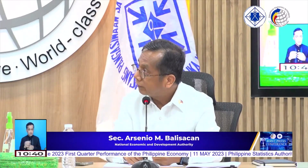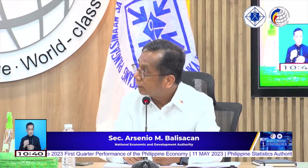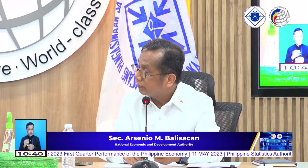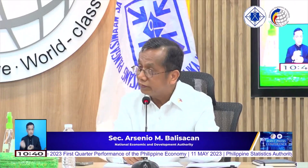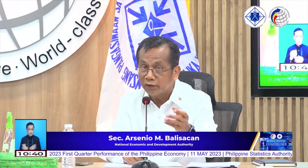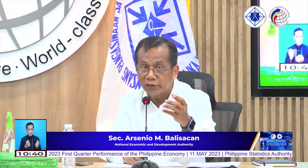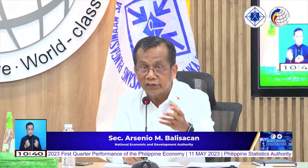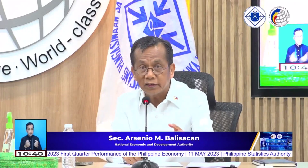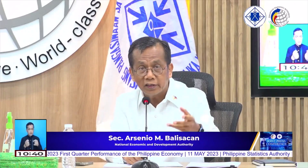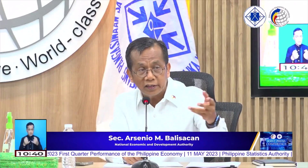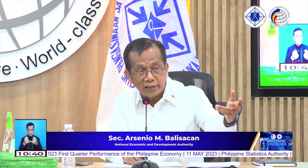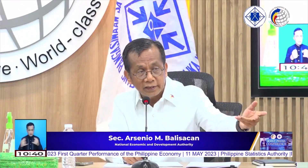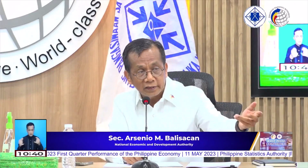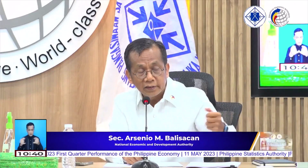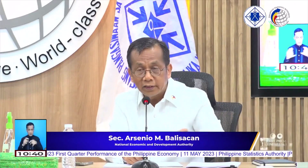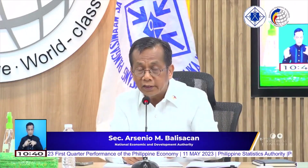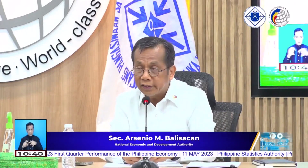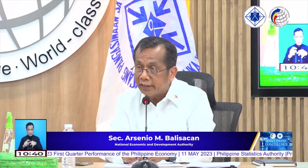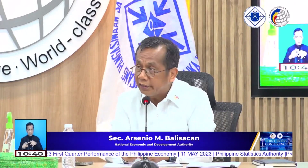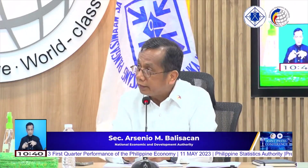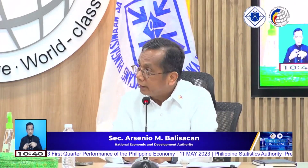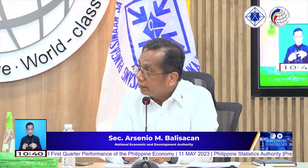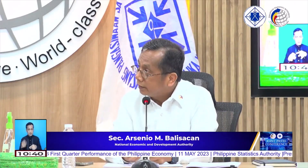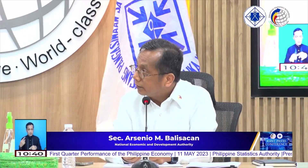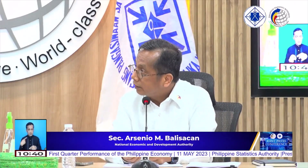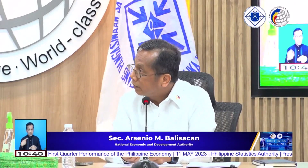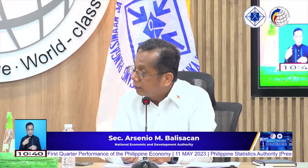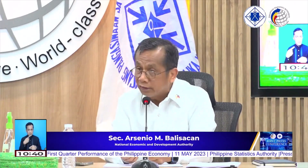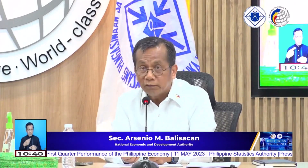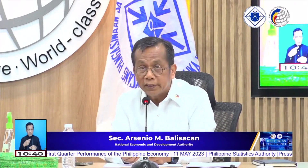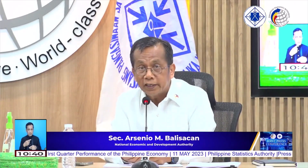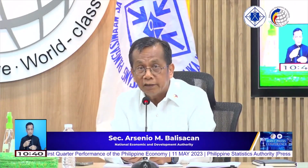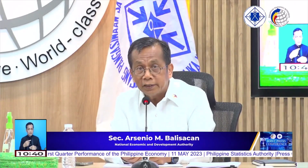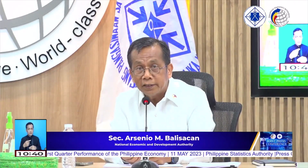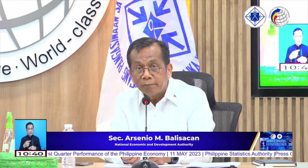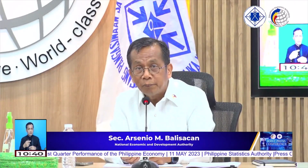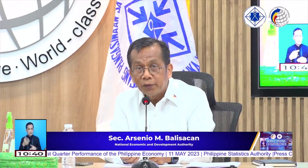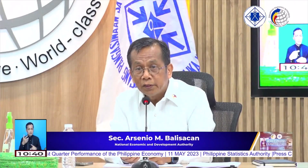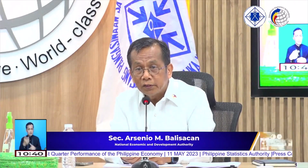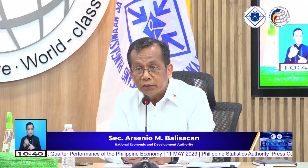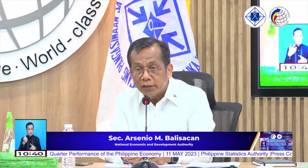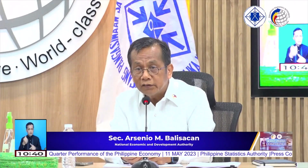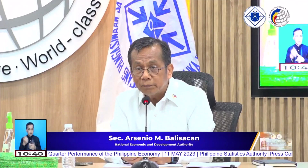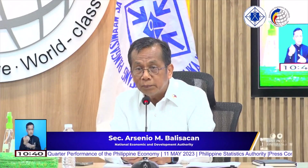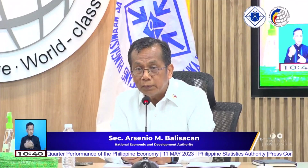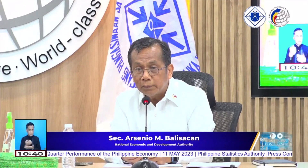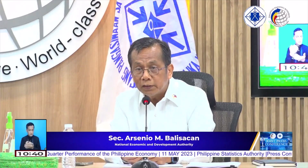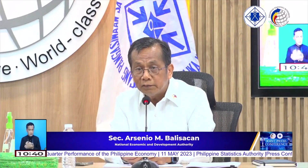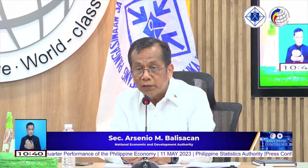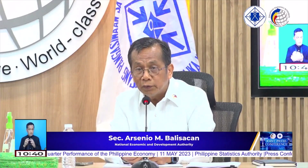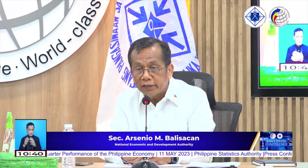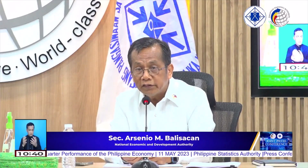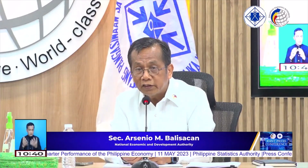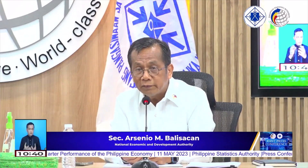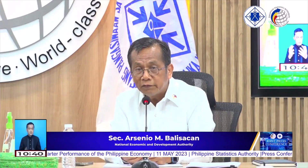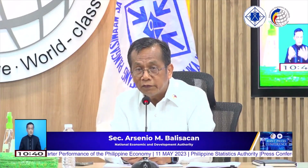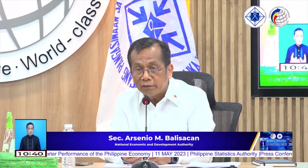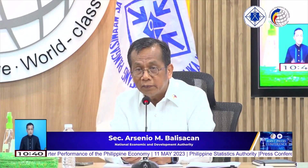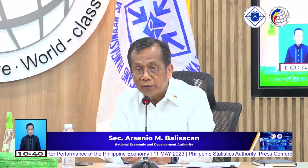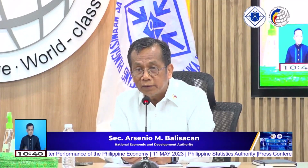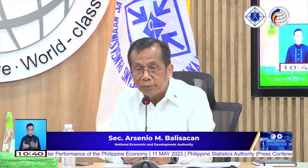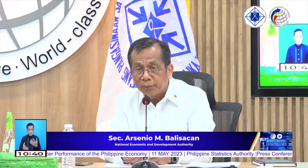and these are the ones that are hardly hit in the global economy. So that's possibly where it's coming